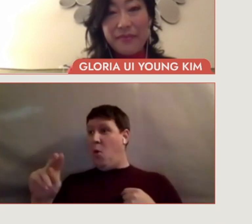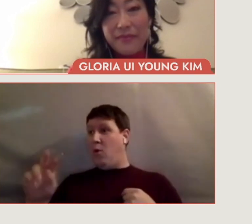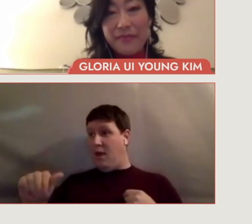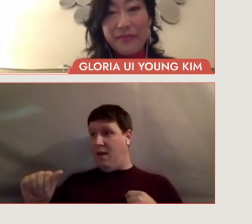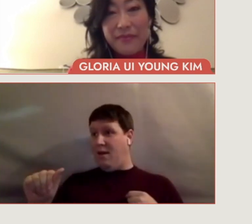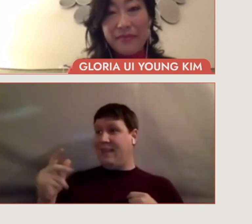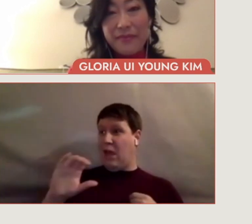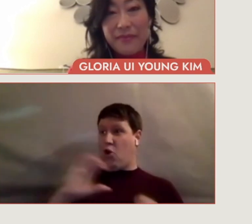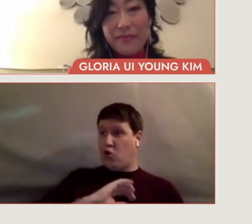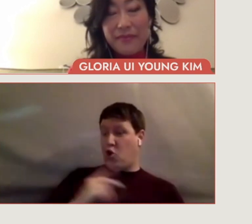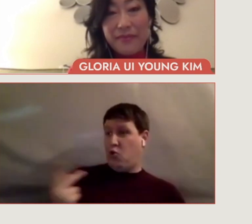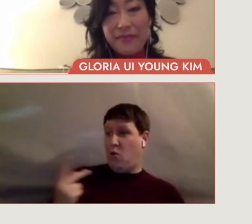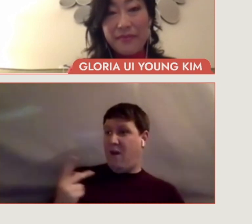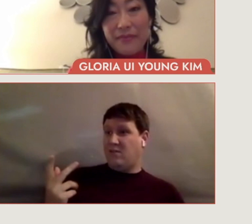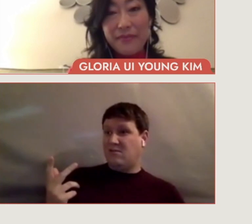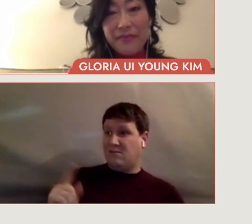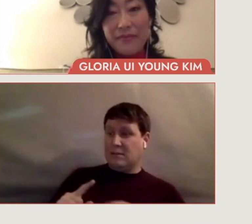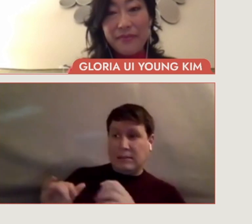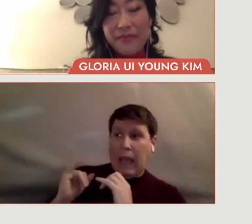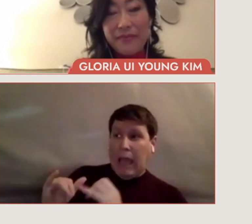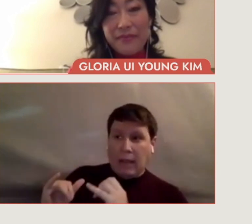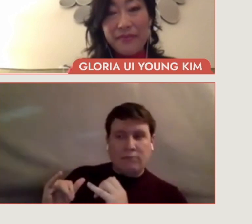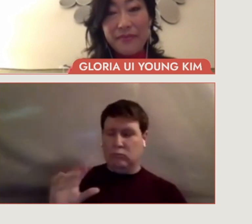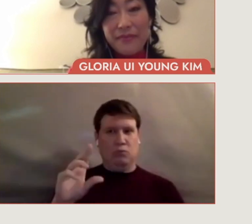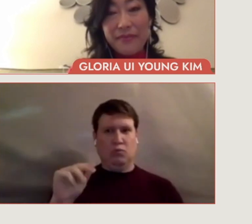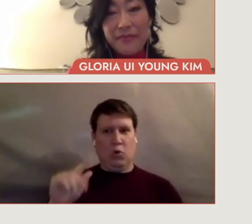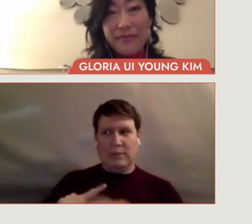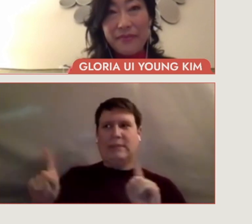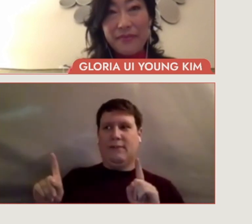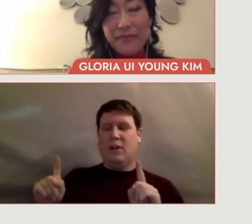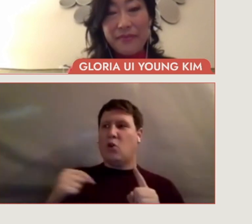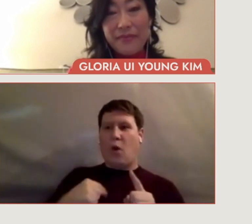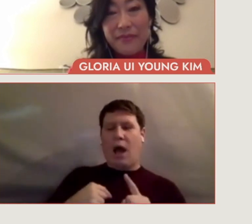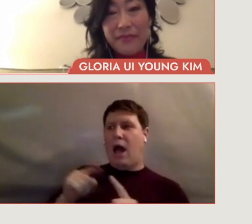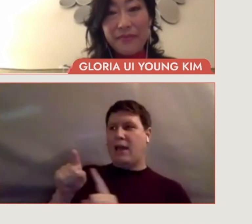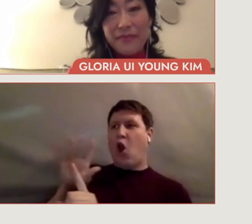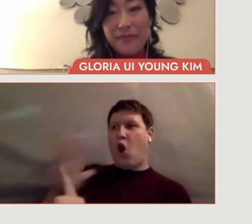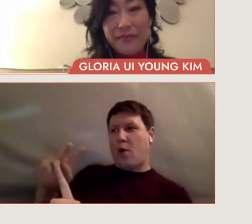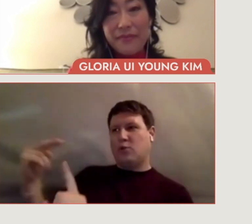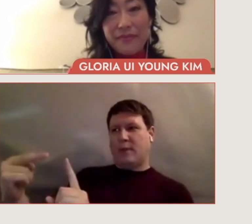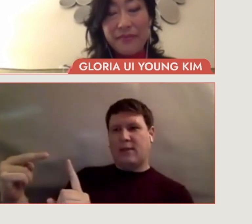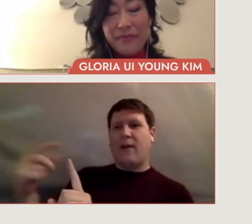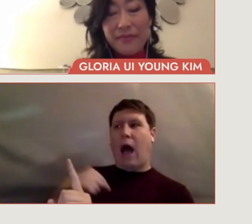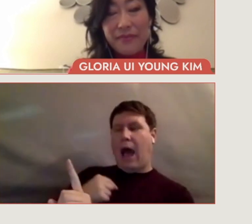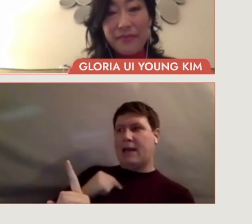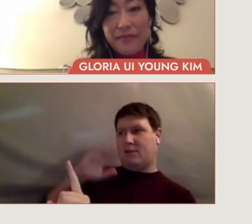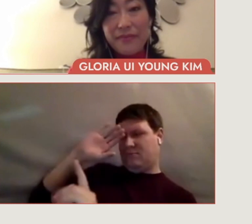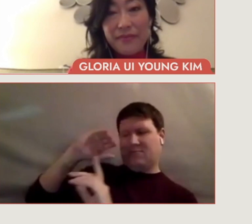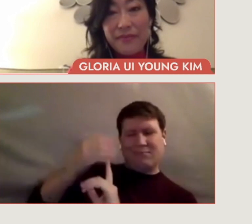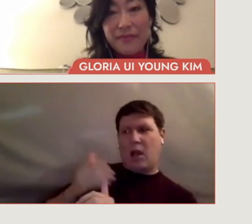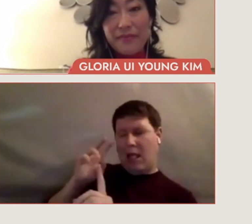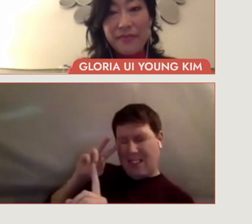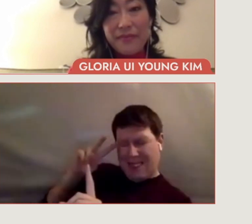I don't know. I guess I really had to understand her point of view and her perspective on life and her mom